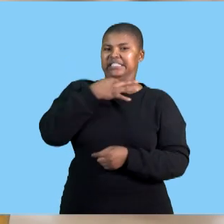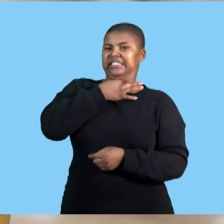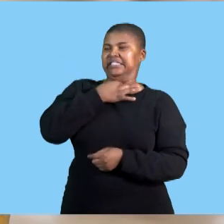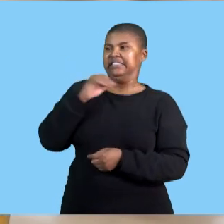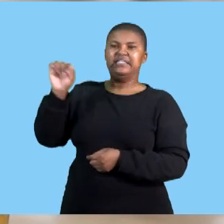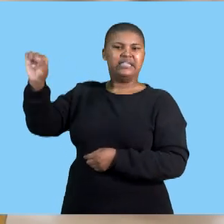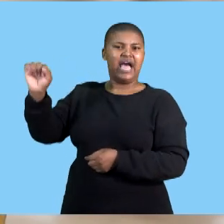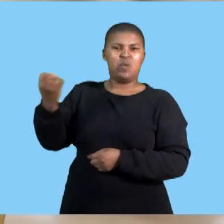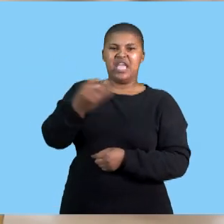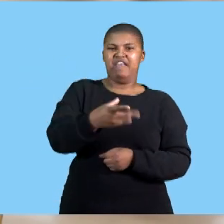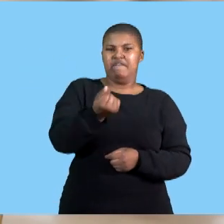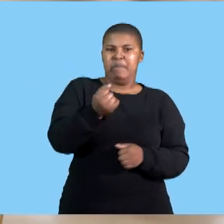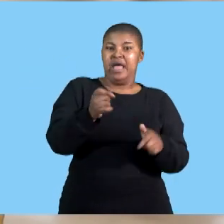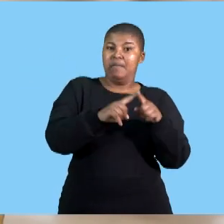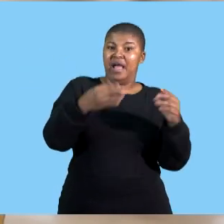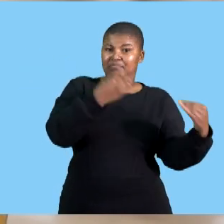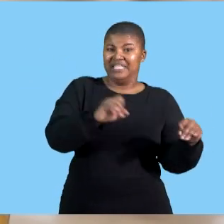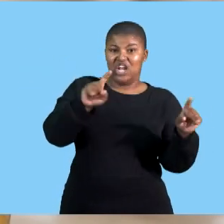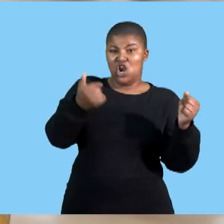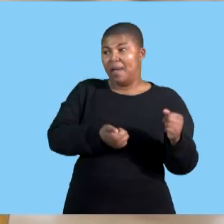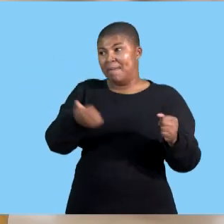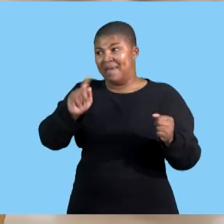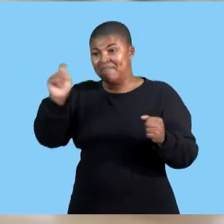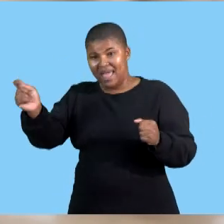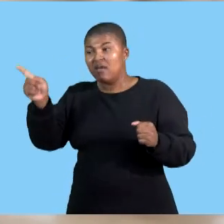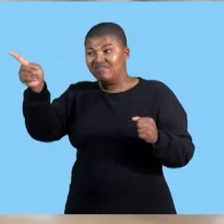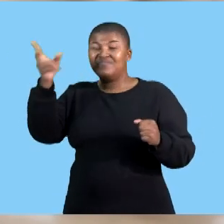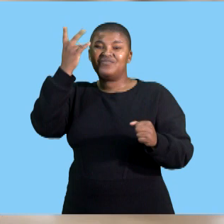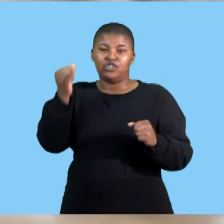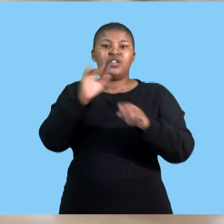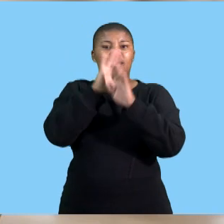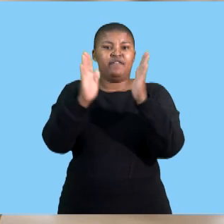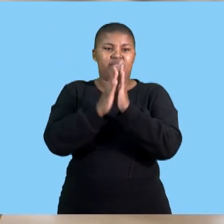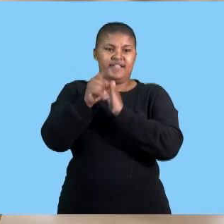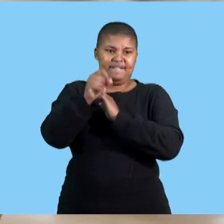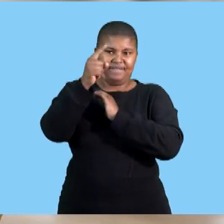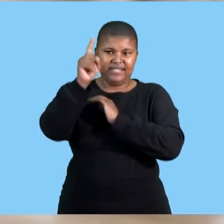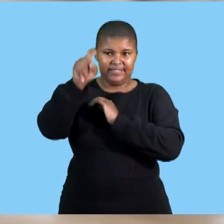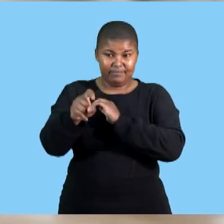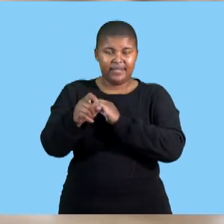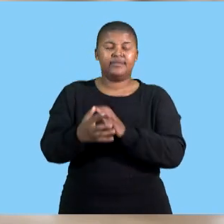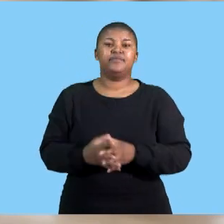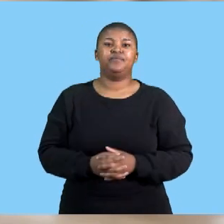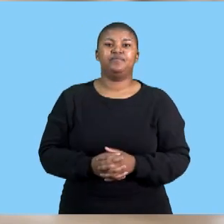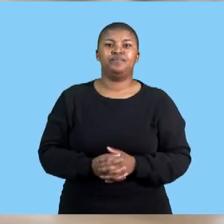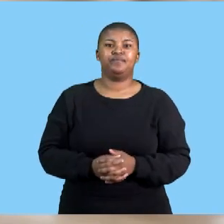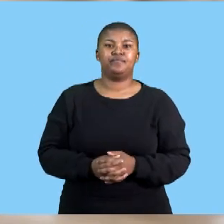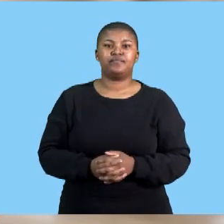risk of giving you money as a business, knowing very well that you are not going to pay it back. You are a bad debtor.